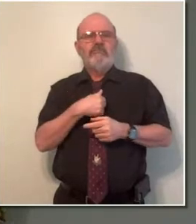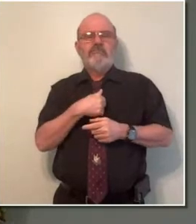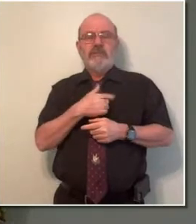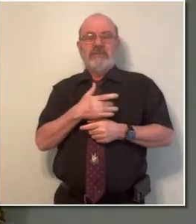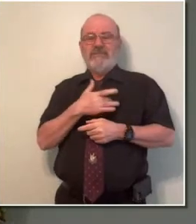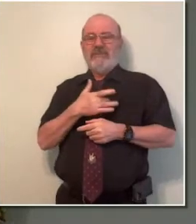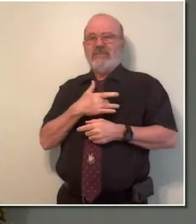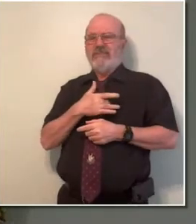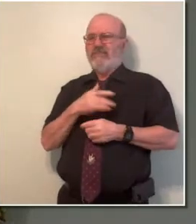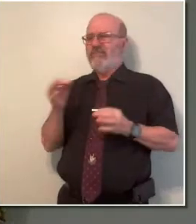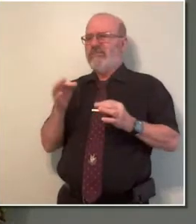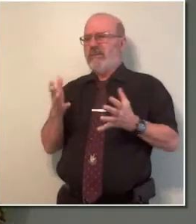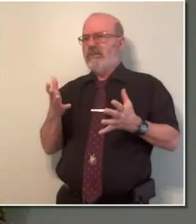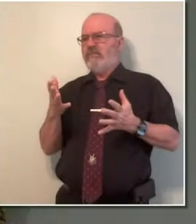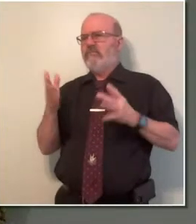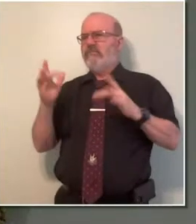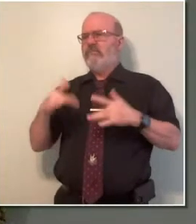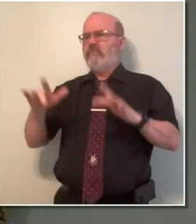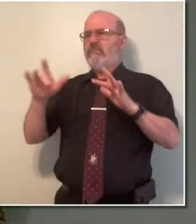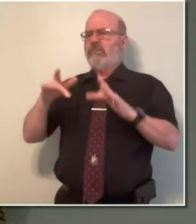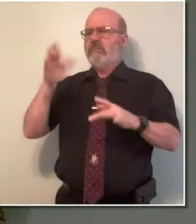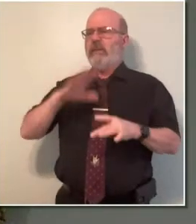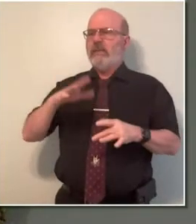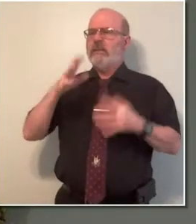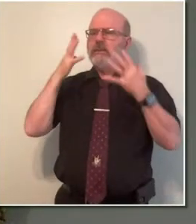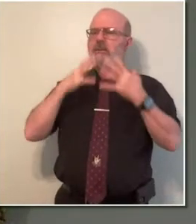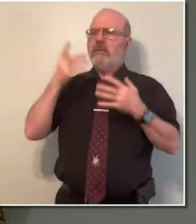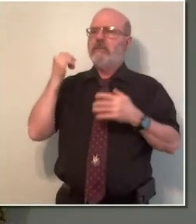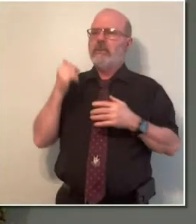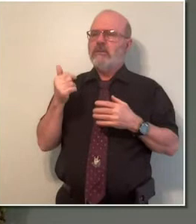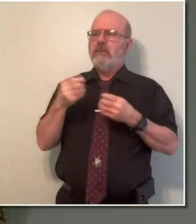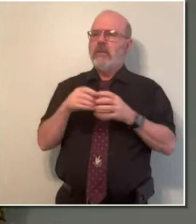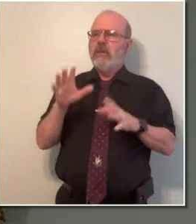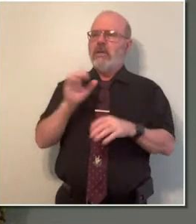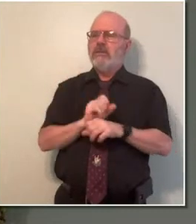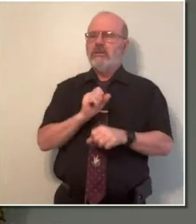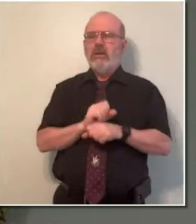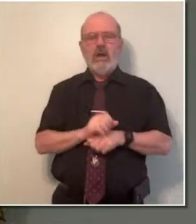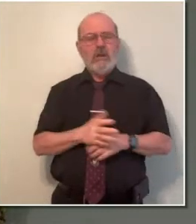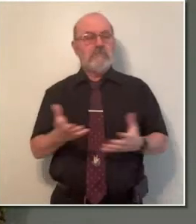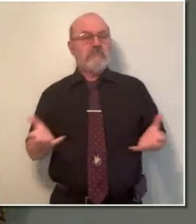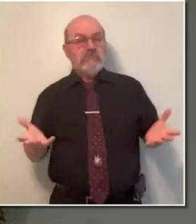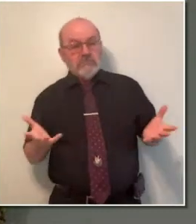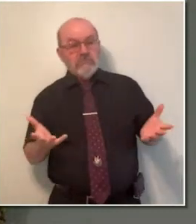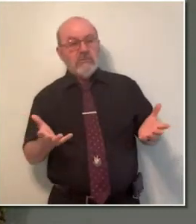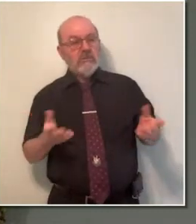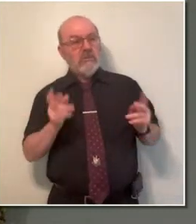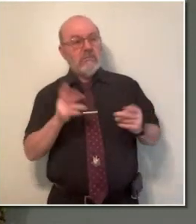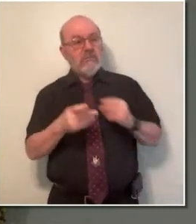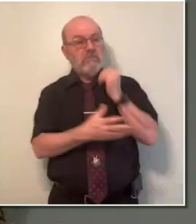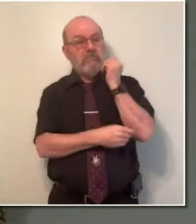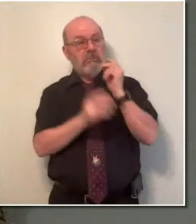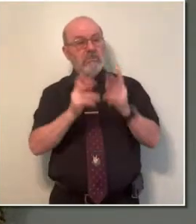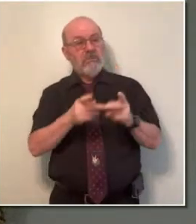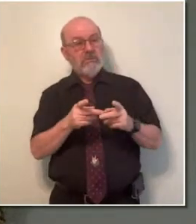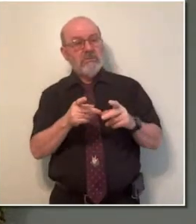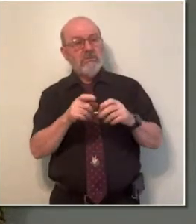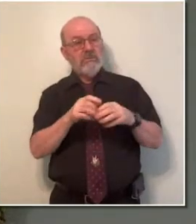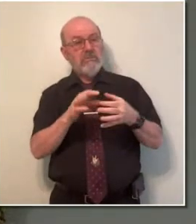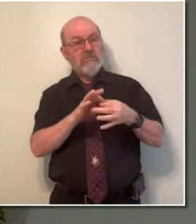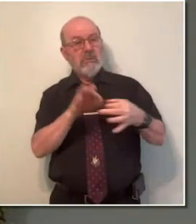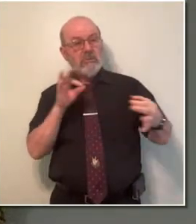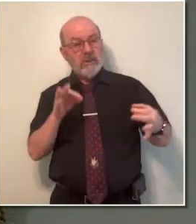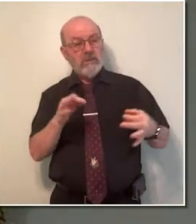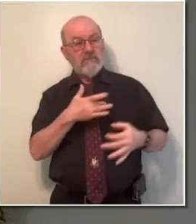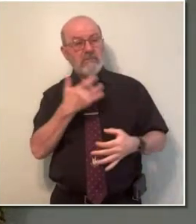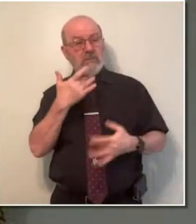like, "Oh yeah, that poor guy is sad because he lost his job, you know, or that poor person is in a broken relationship. I feel so bad